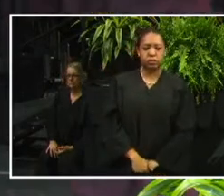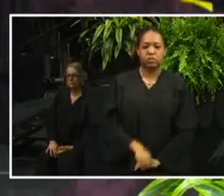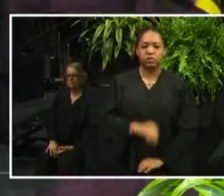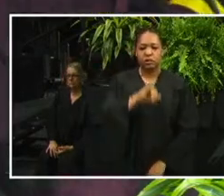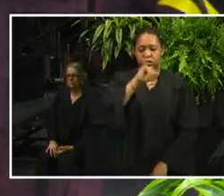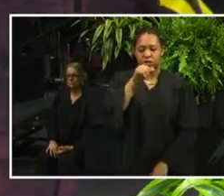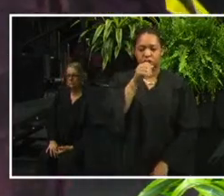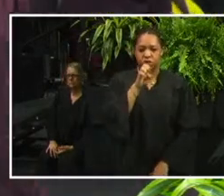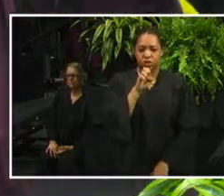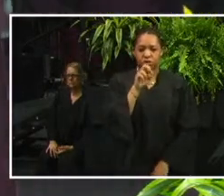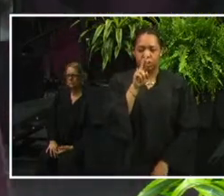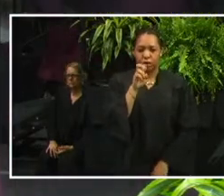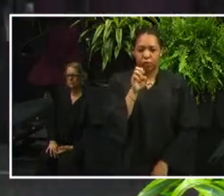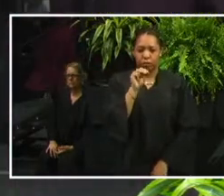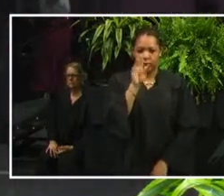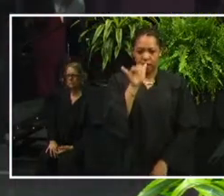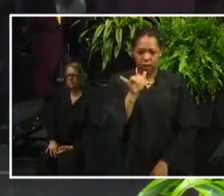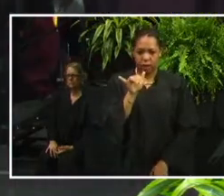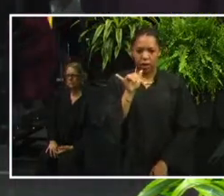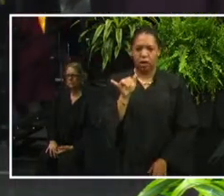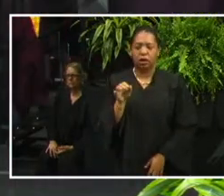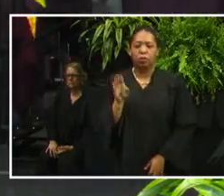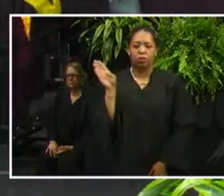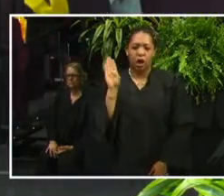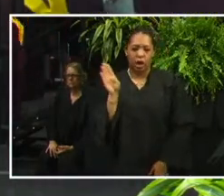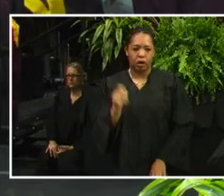Jeremy Michael Fortune Brown.